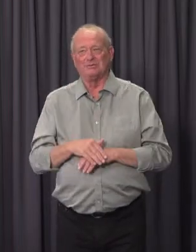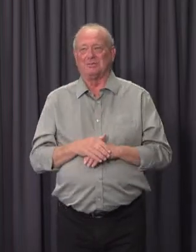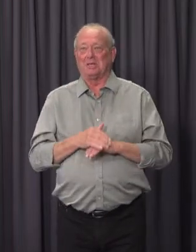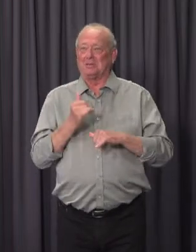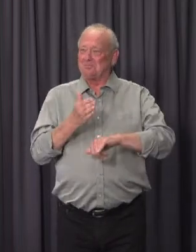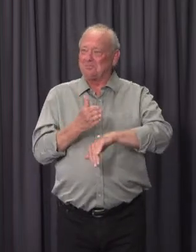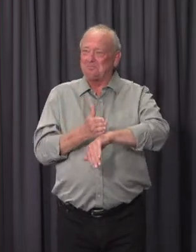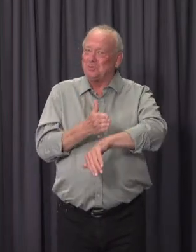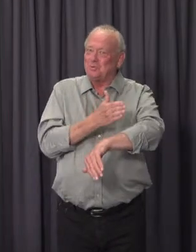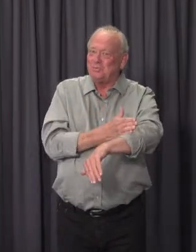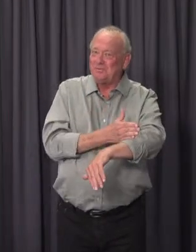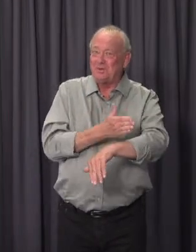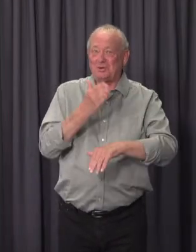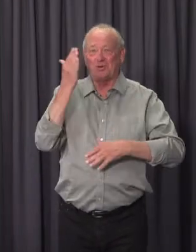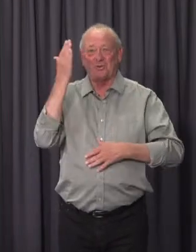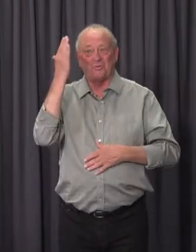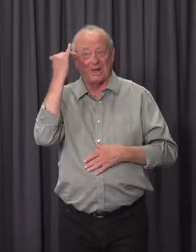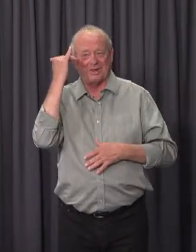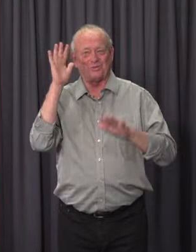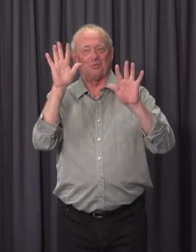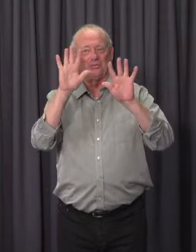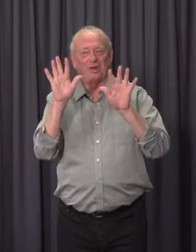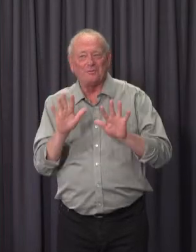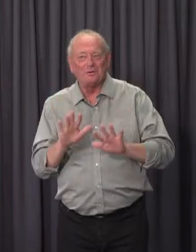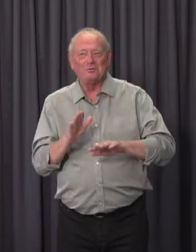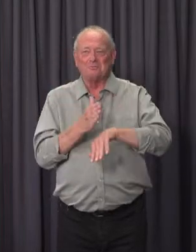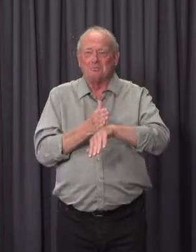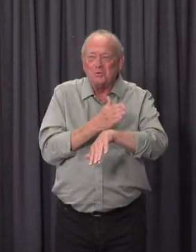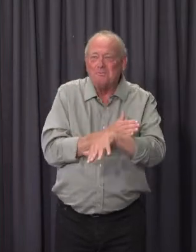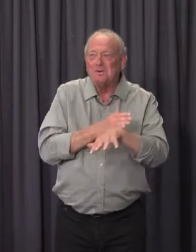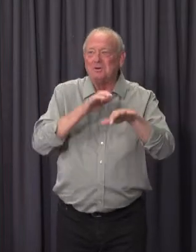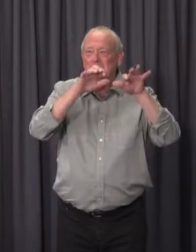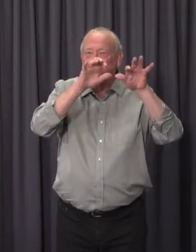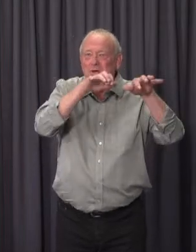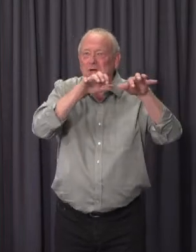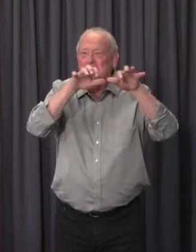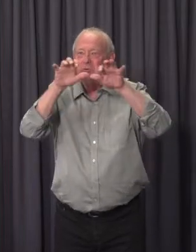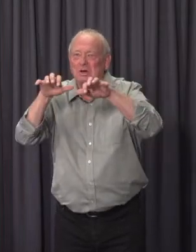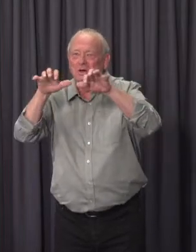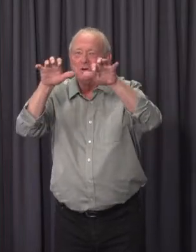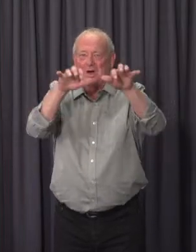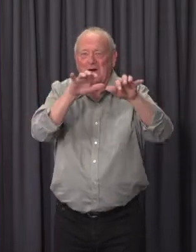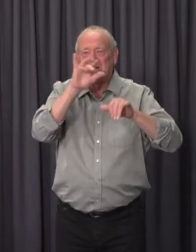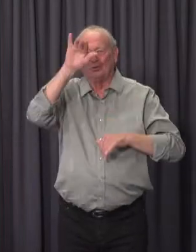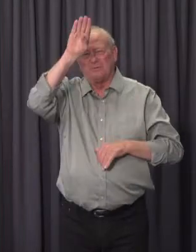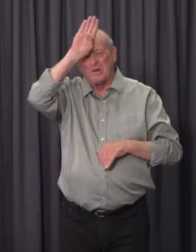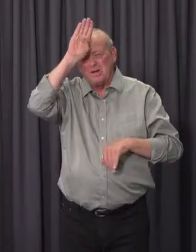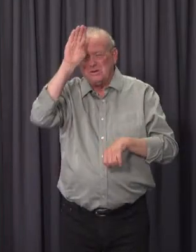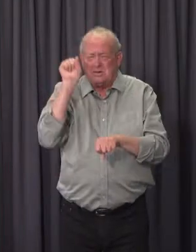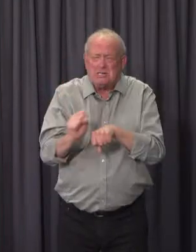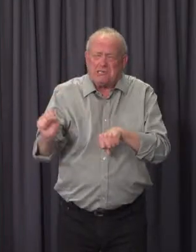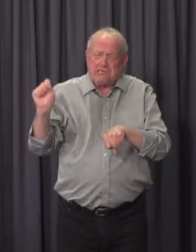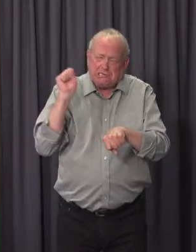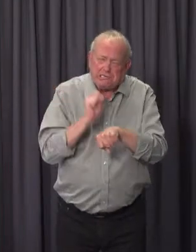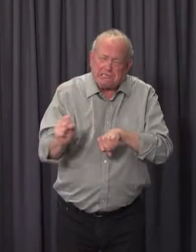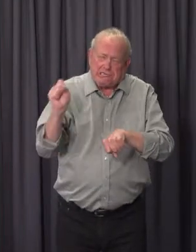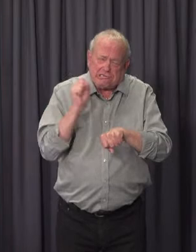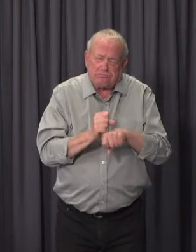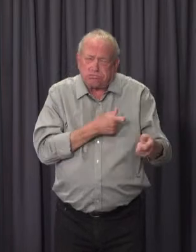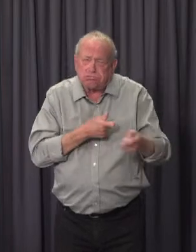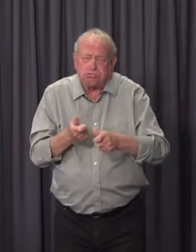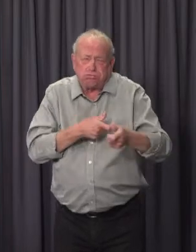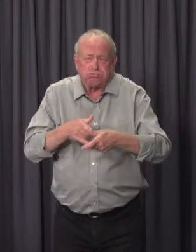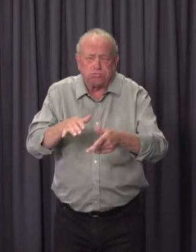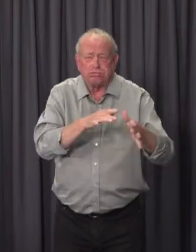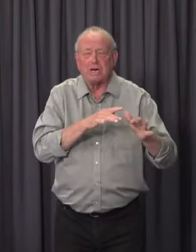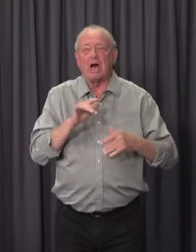recent precipitation and improved weather, as well as the tremendous efforts of firefighters and Albertans who are paying attention to restrictions